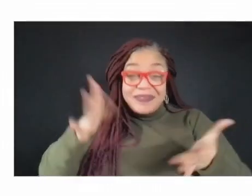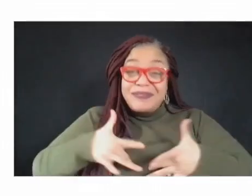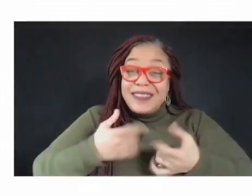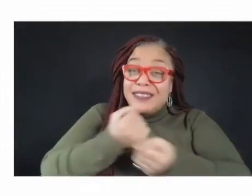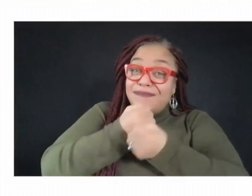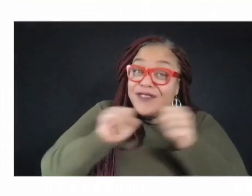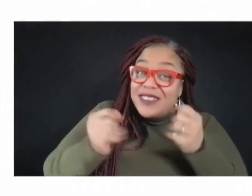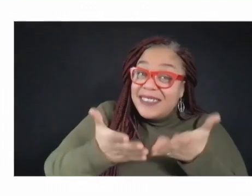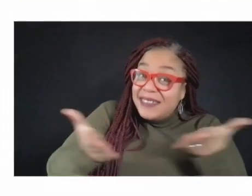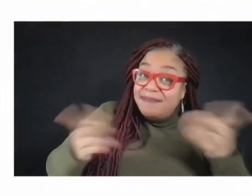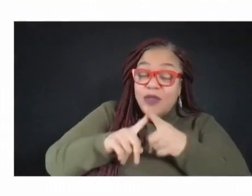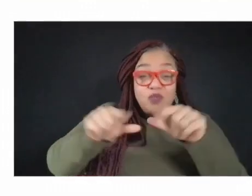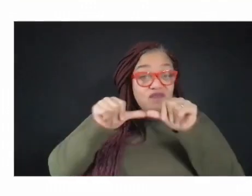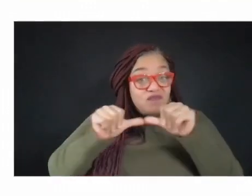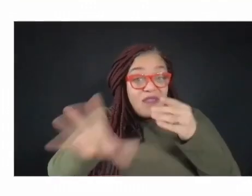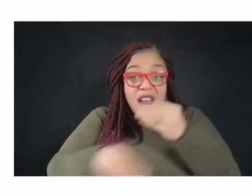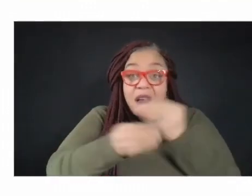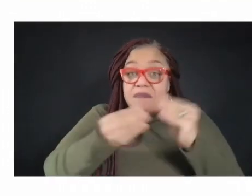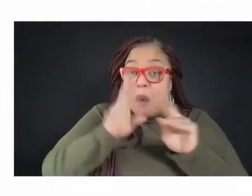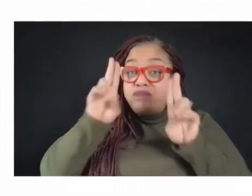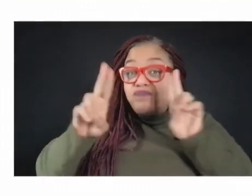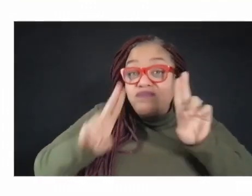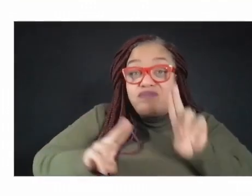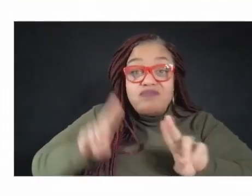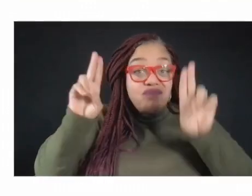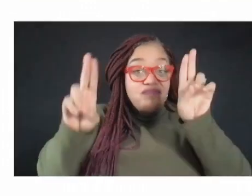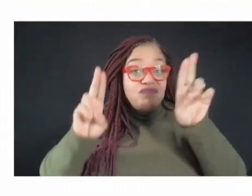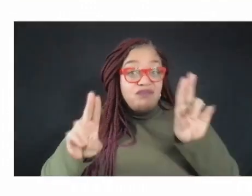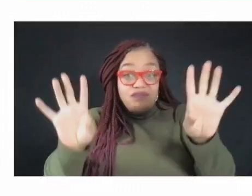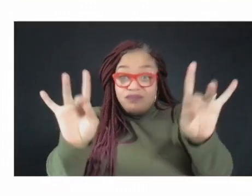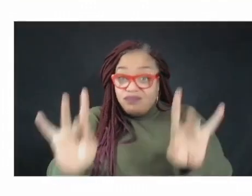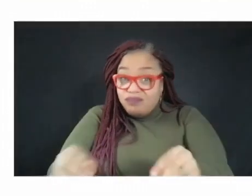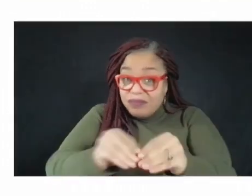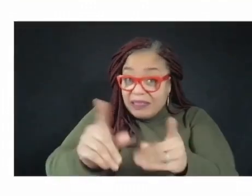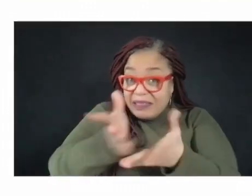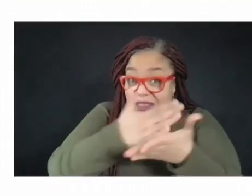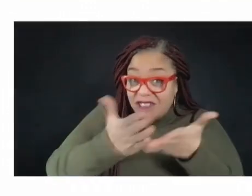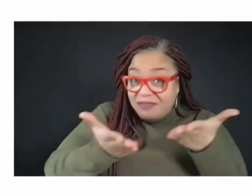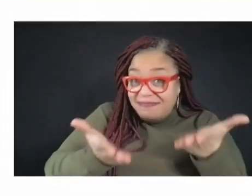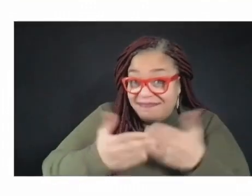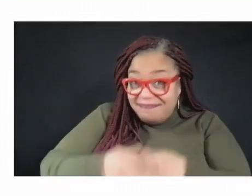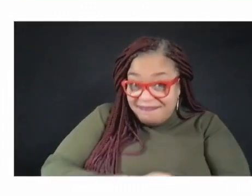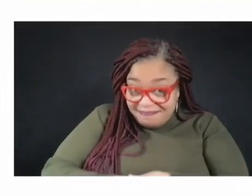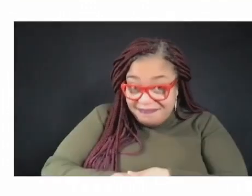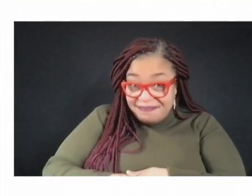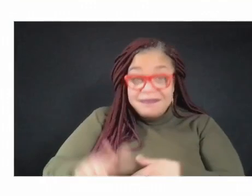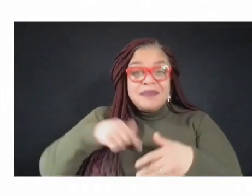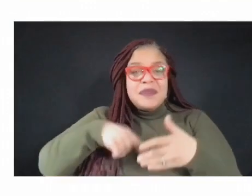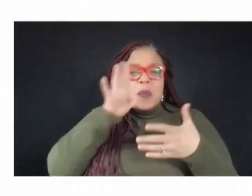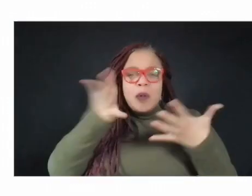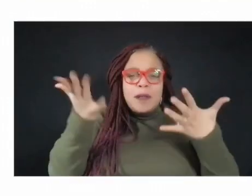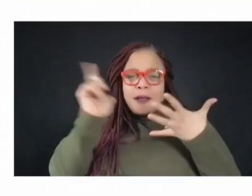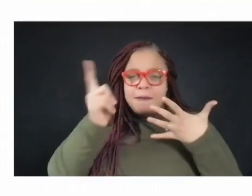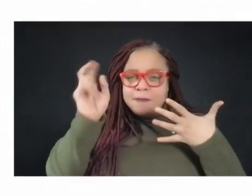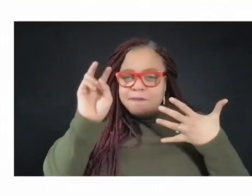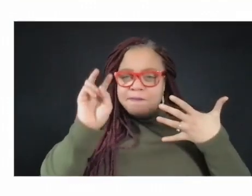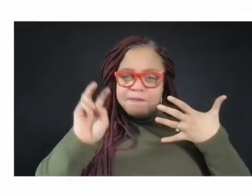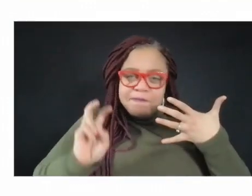into this portion. I'm just going to kind of run through the instructions one more time as we've had a few more people join the